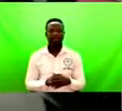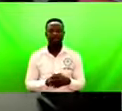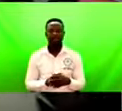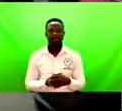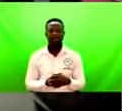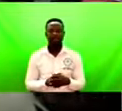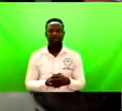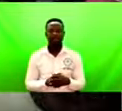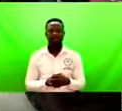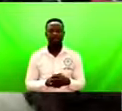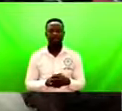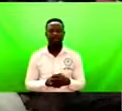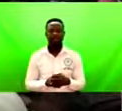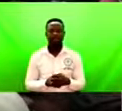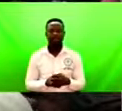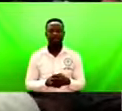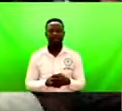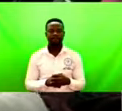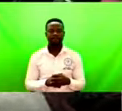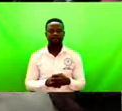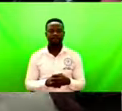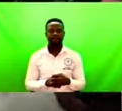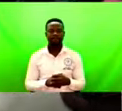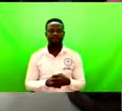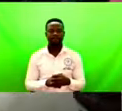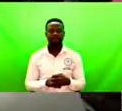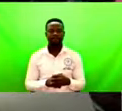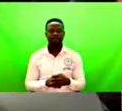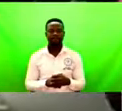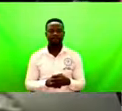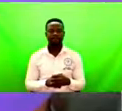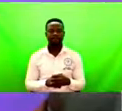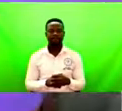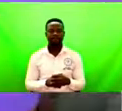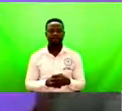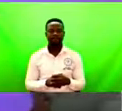Do it again in my